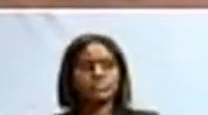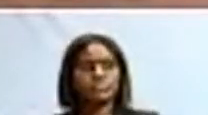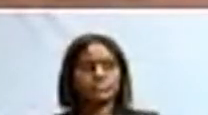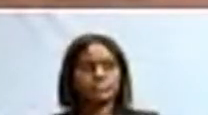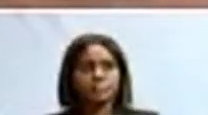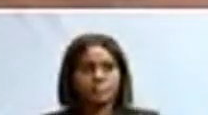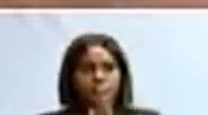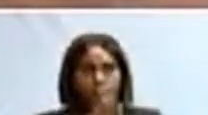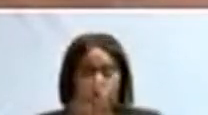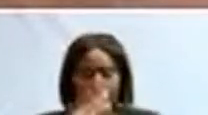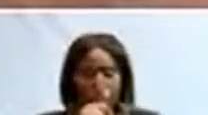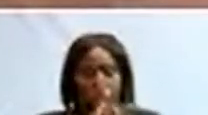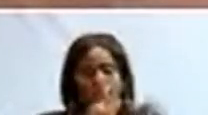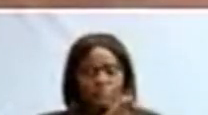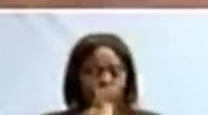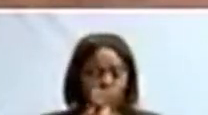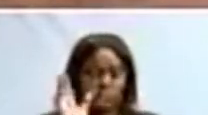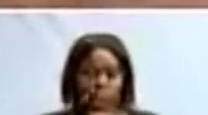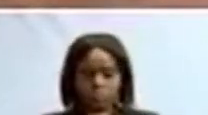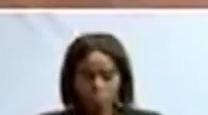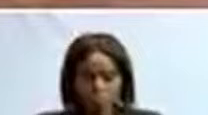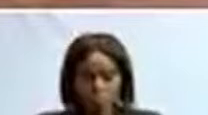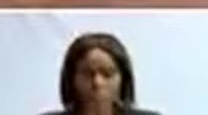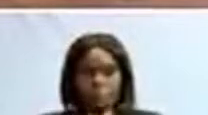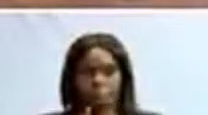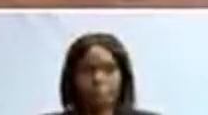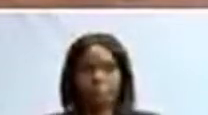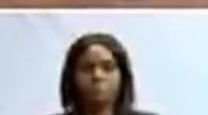Once funds are approved, sorry, Chair.